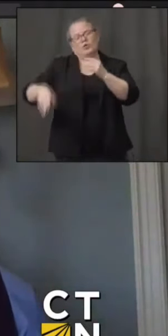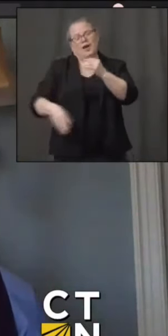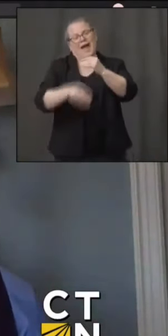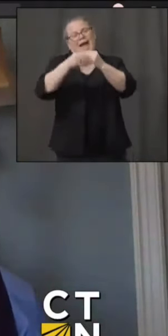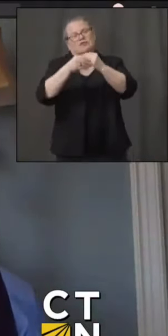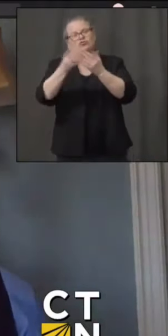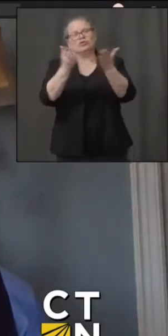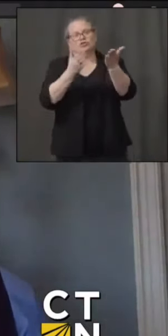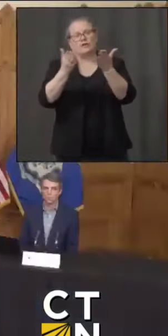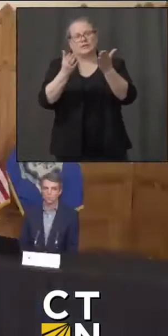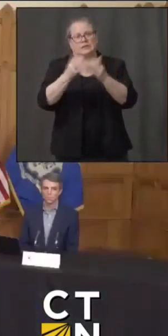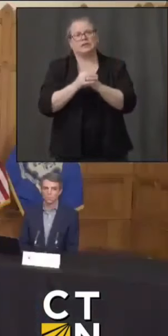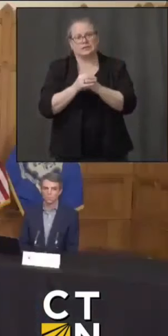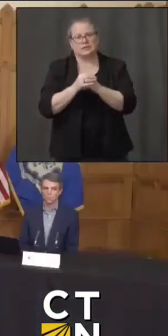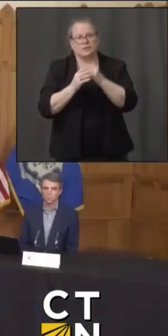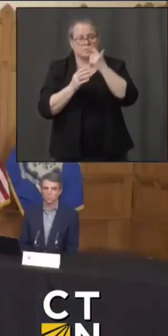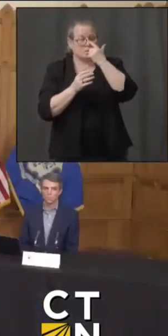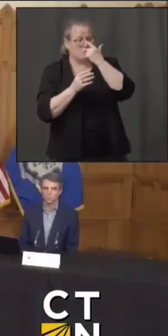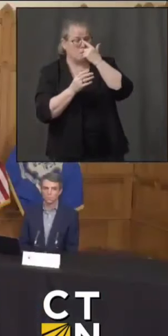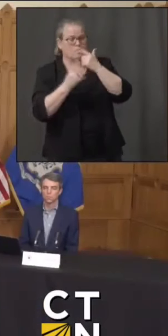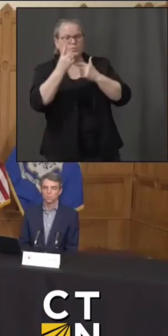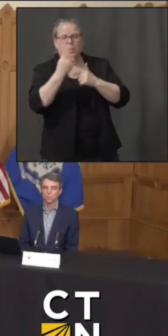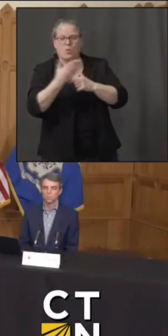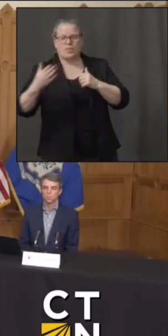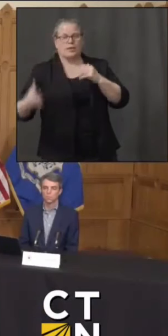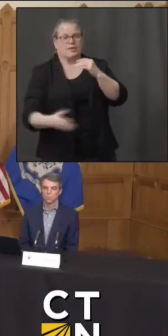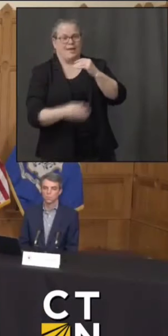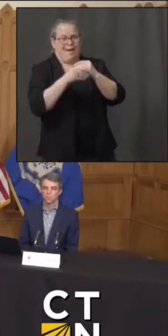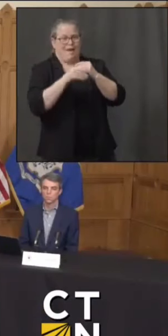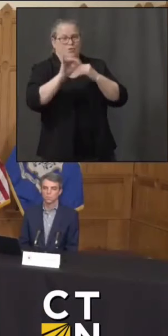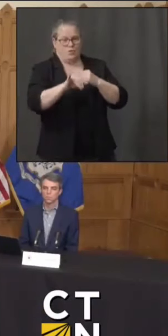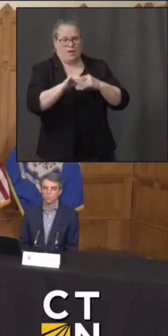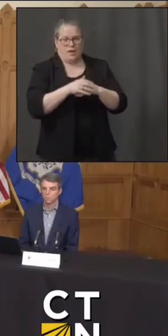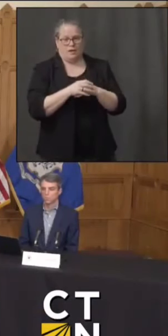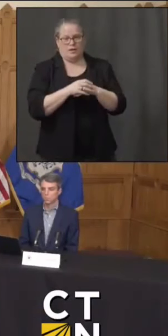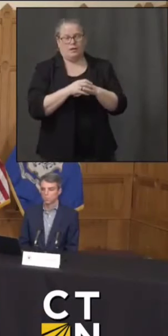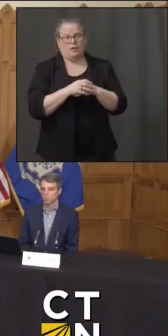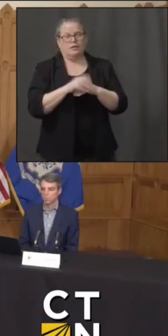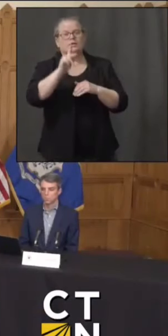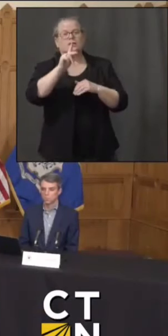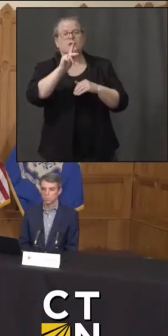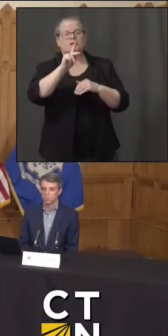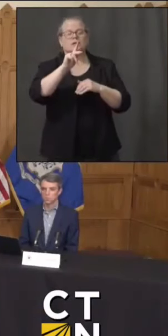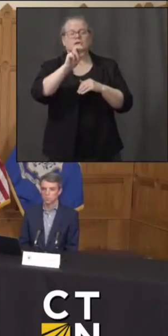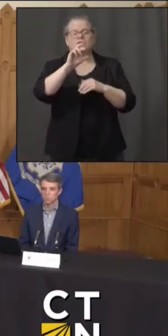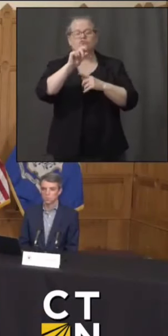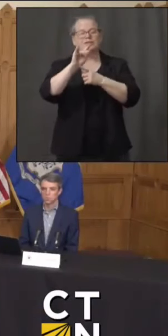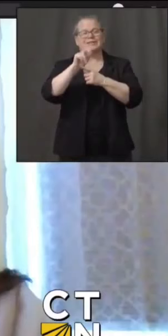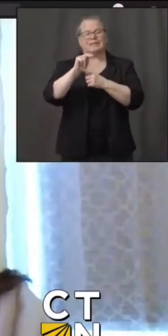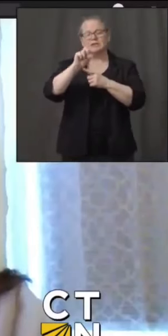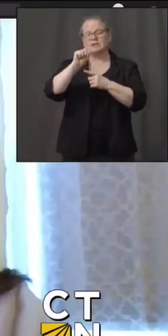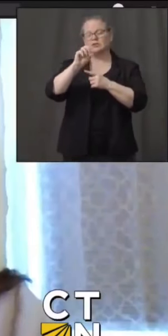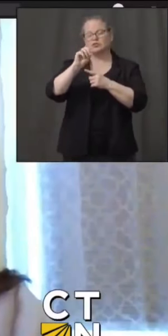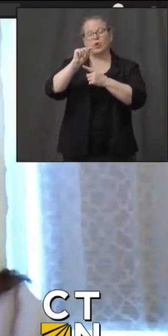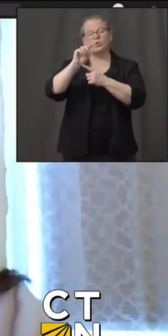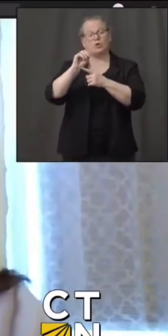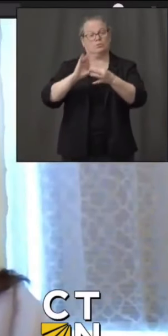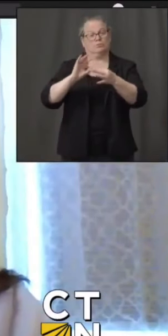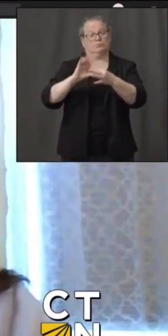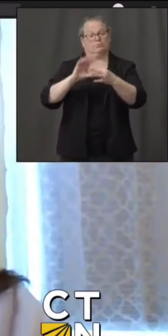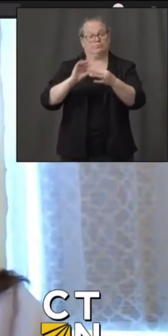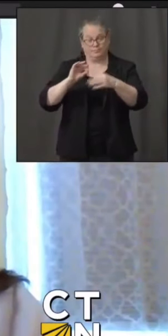And Dr. Carter, one thing to add to that is that with our new contact system, we are